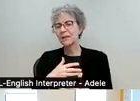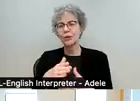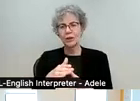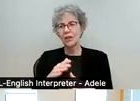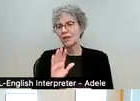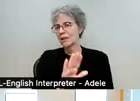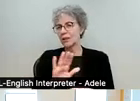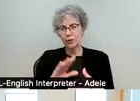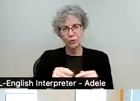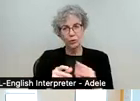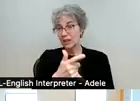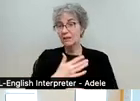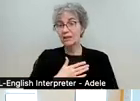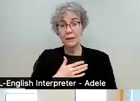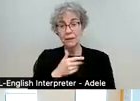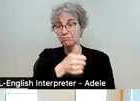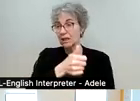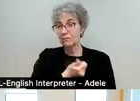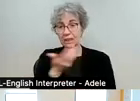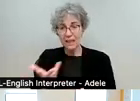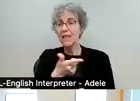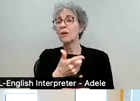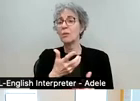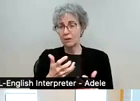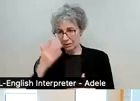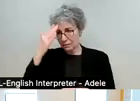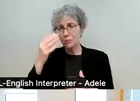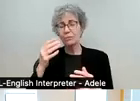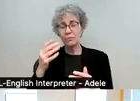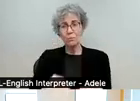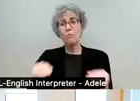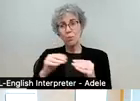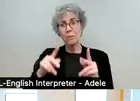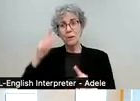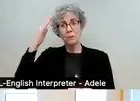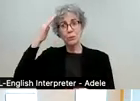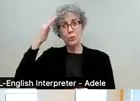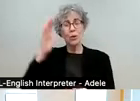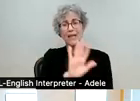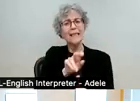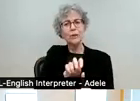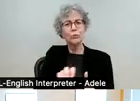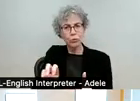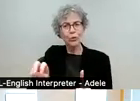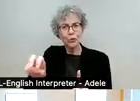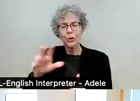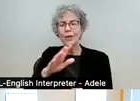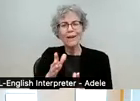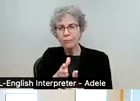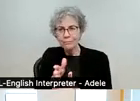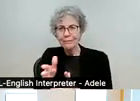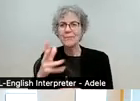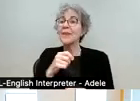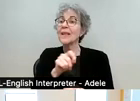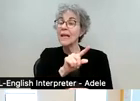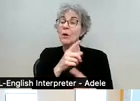himself and wants more people to know about the journey that he's gone through. When he came to Community Living Toronto, he moved